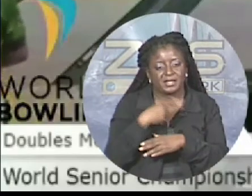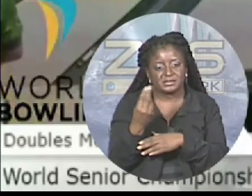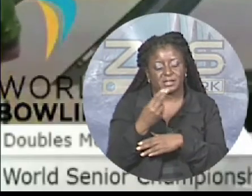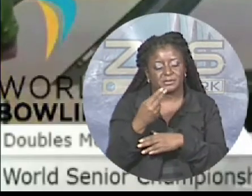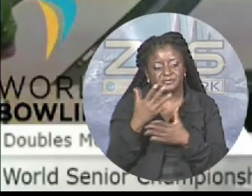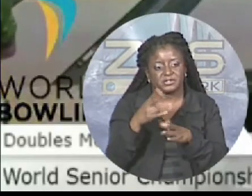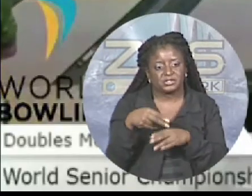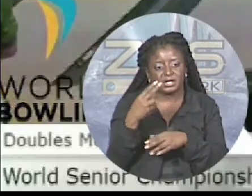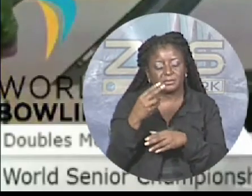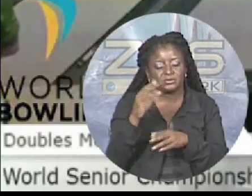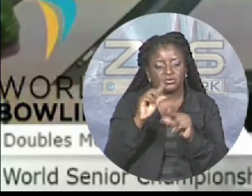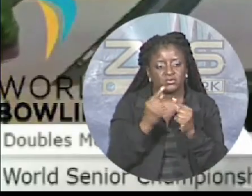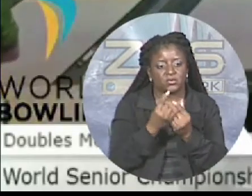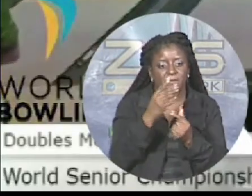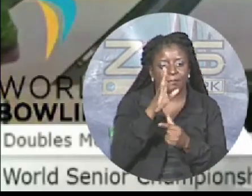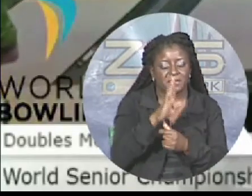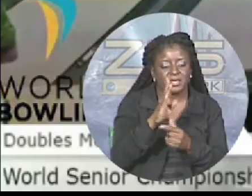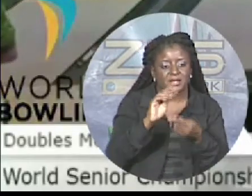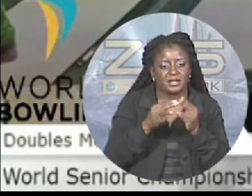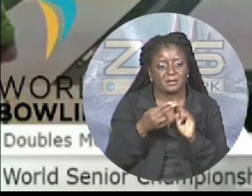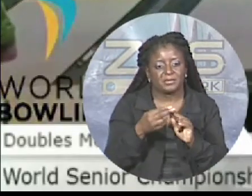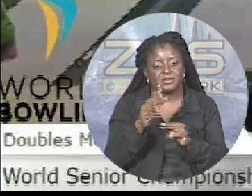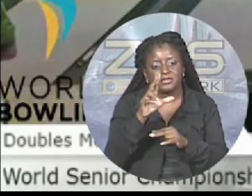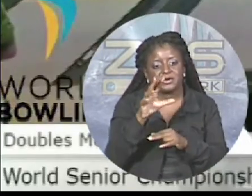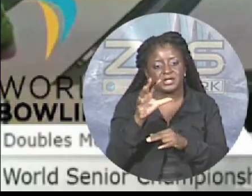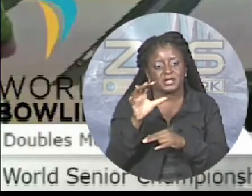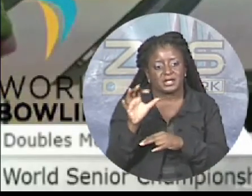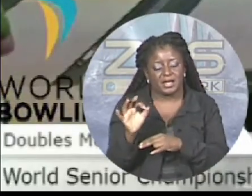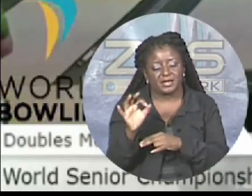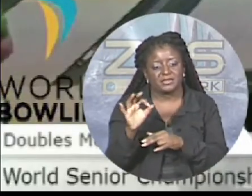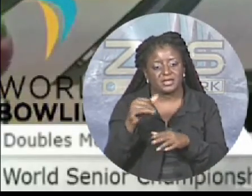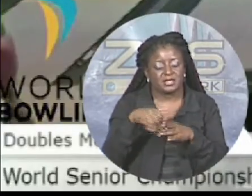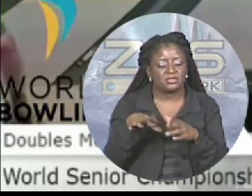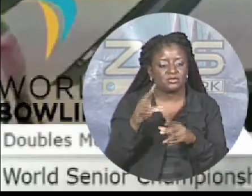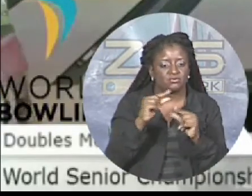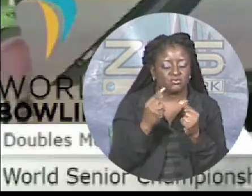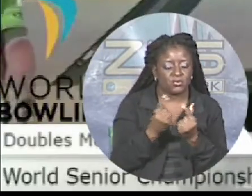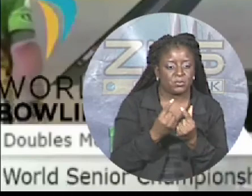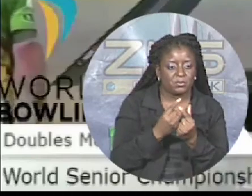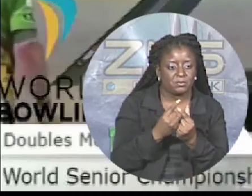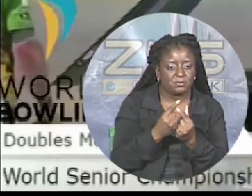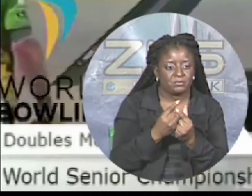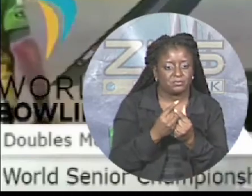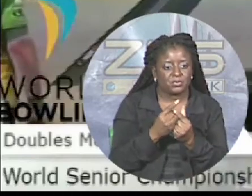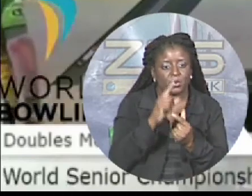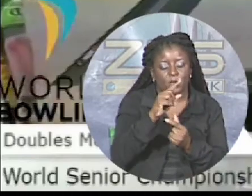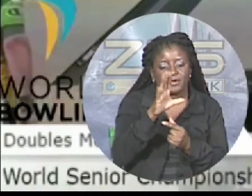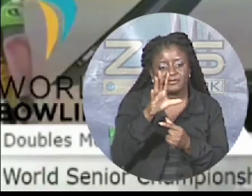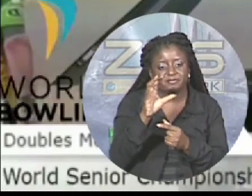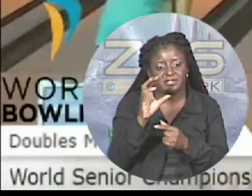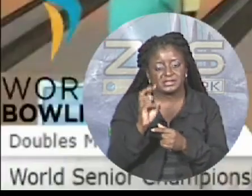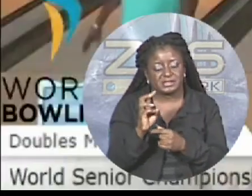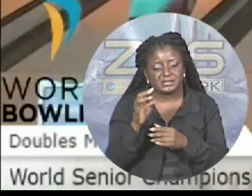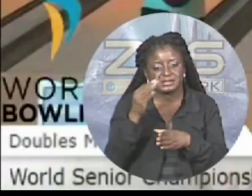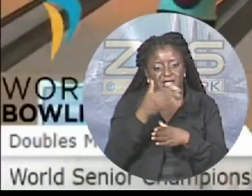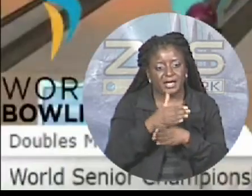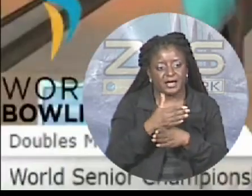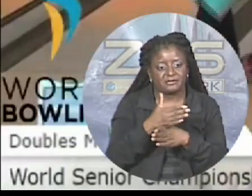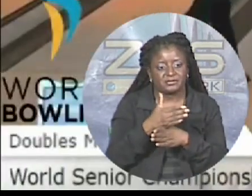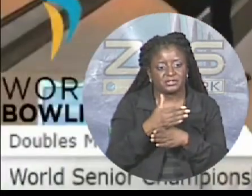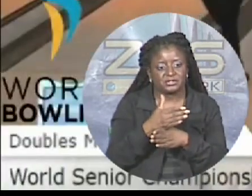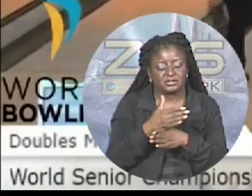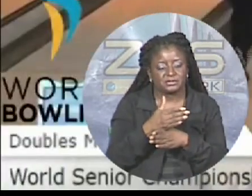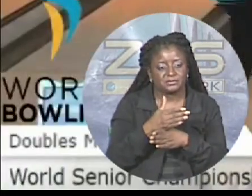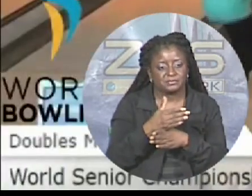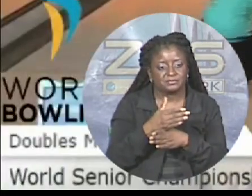Barrett McDonald, 39th in the group, 79th overall, 1,867 pins and a 156 average. Sonath